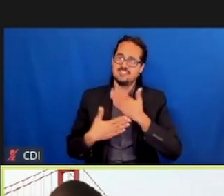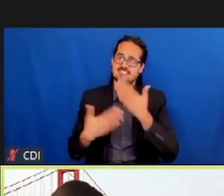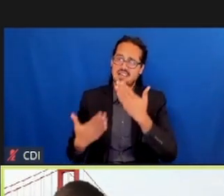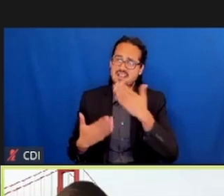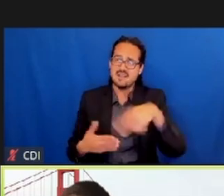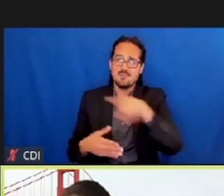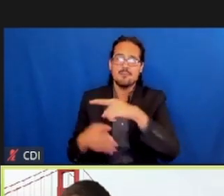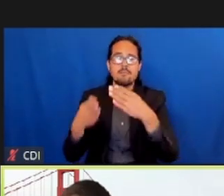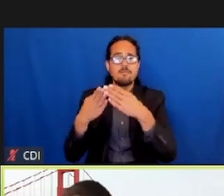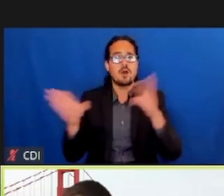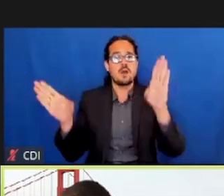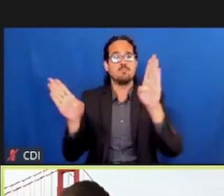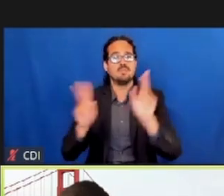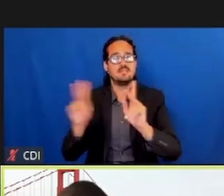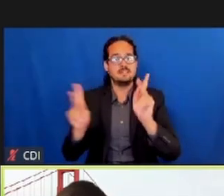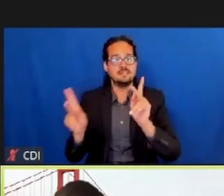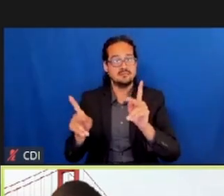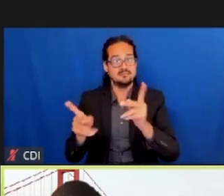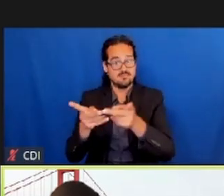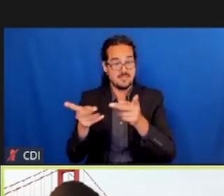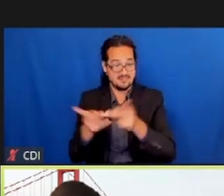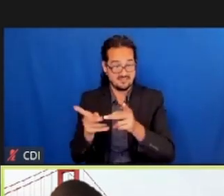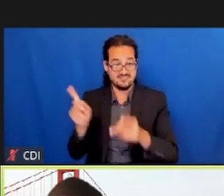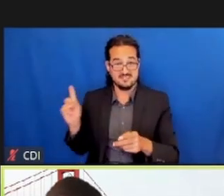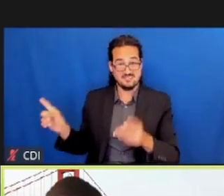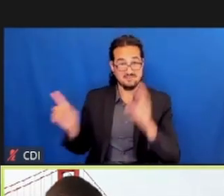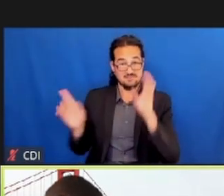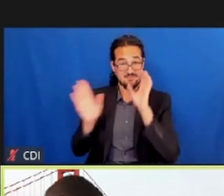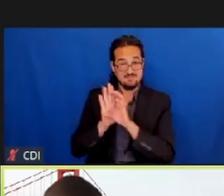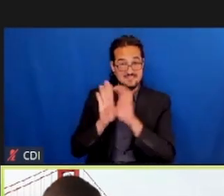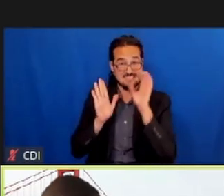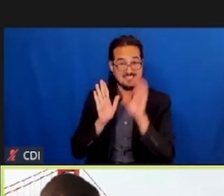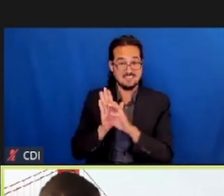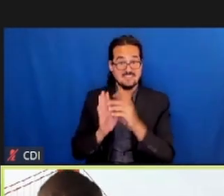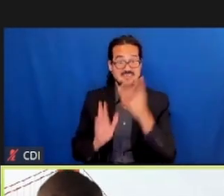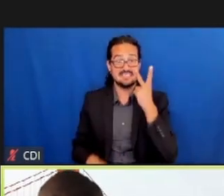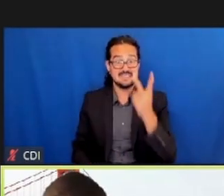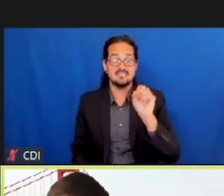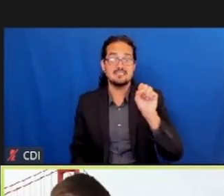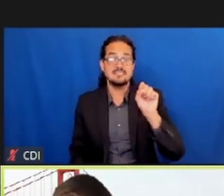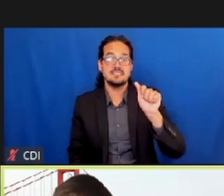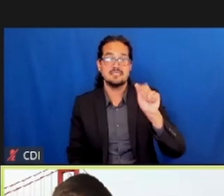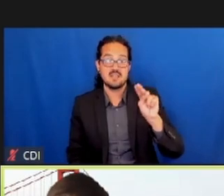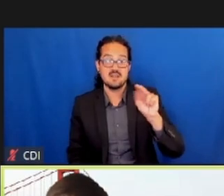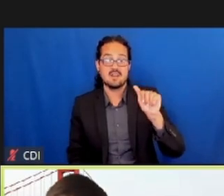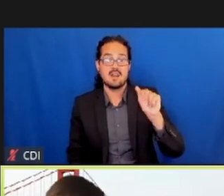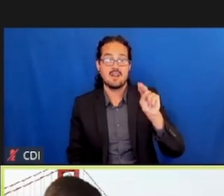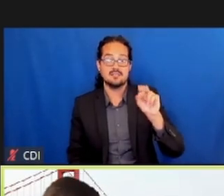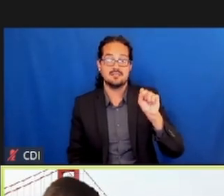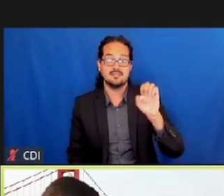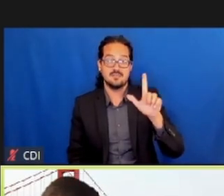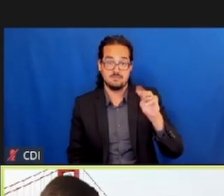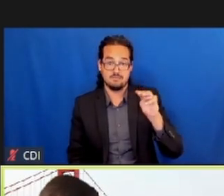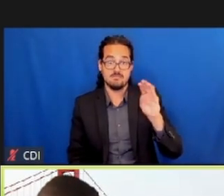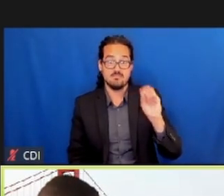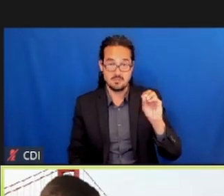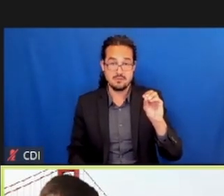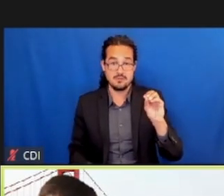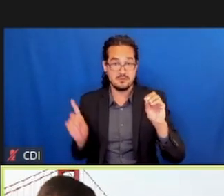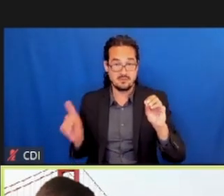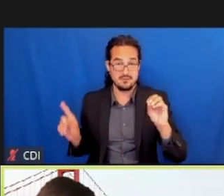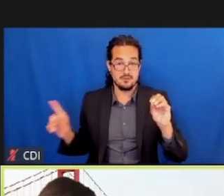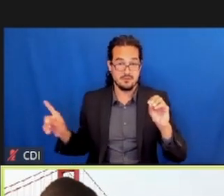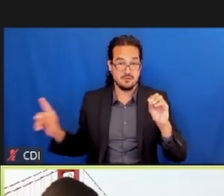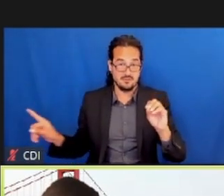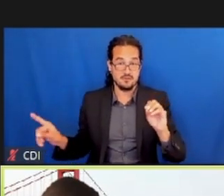Anselmo. The photo on the left is a brand new common space that we have, Creekside Commons. And in front of it is our downtown streets, which